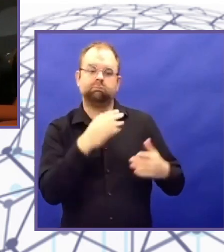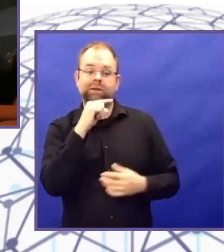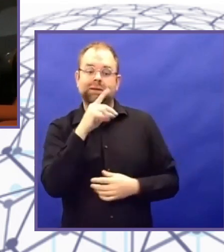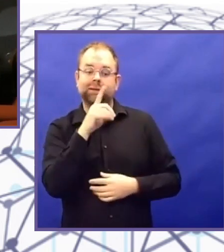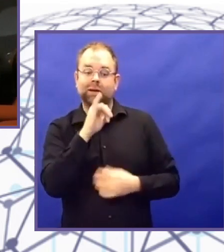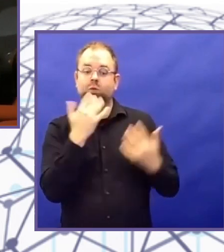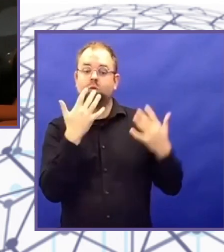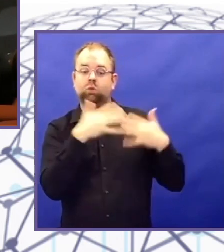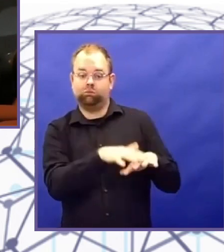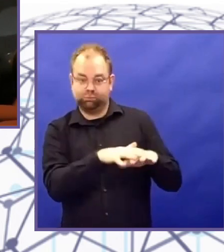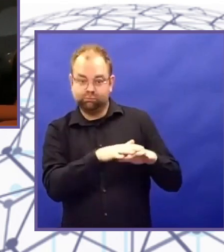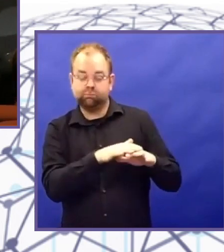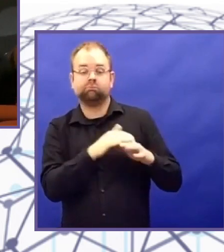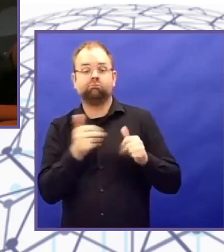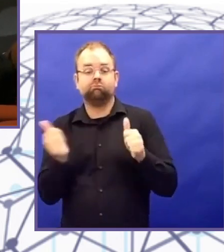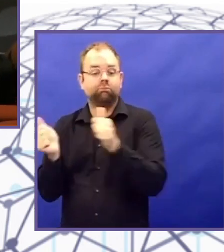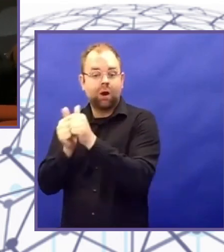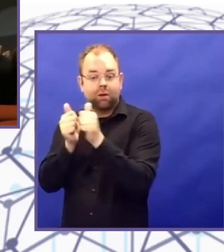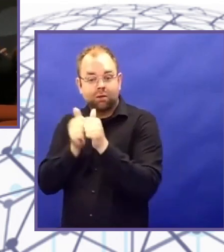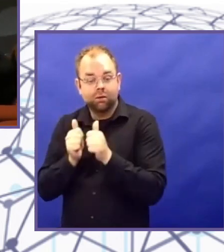years brings. Thank you. Woo.